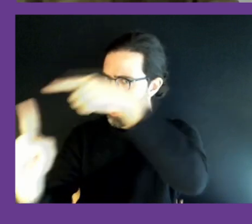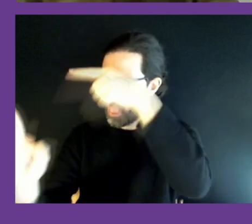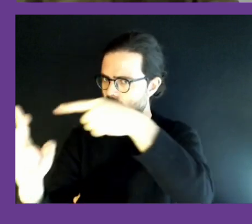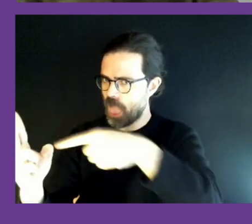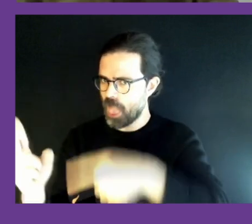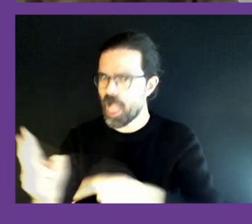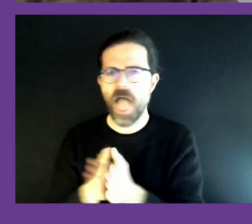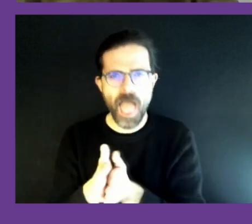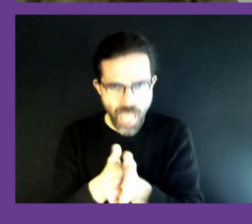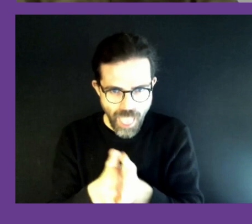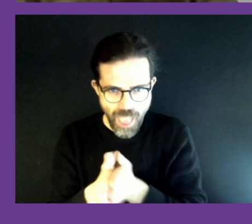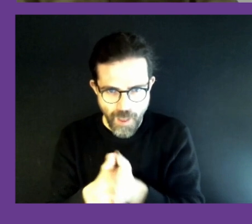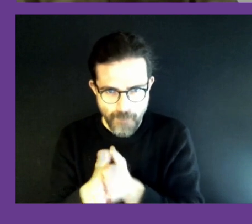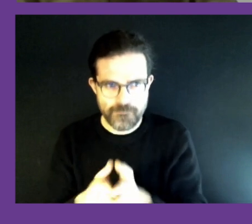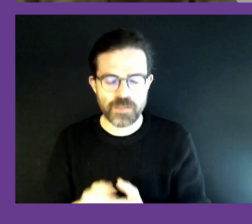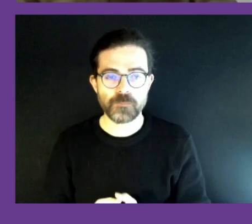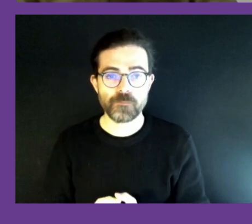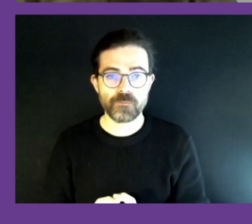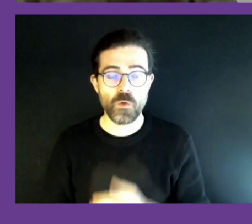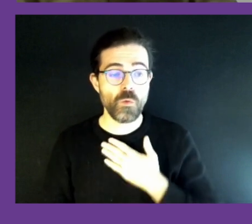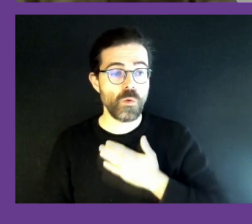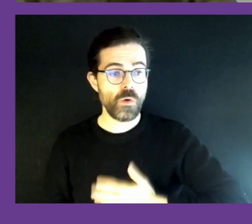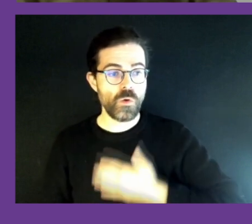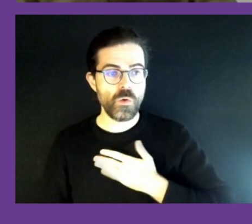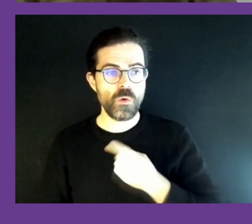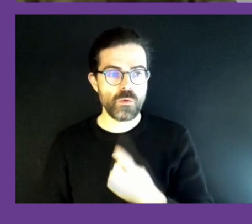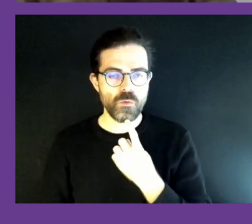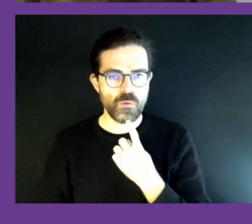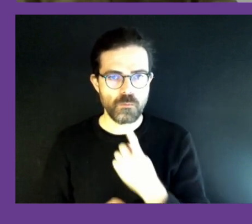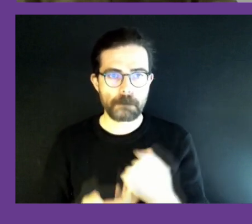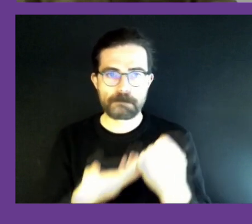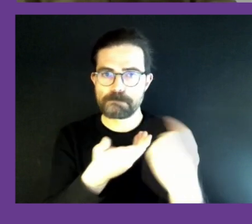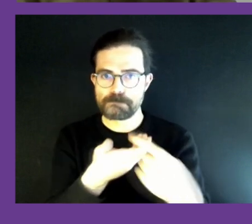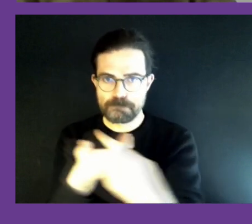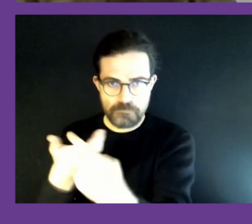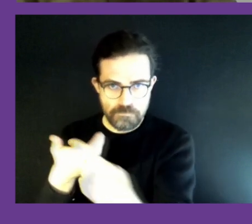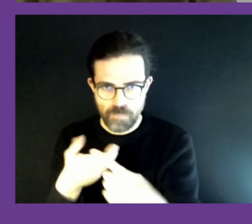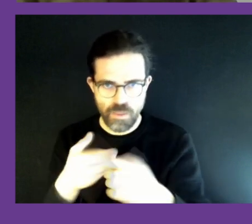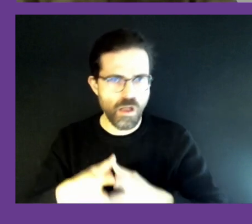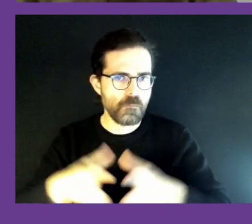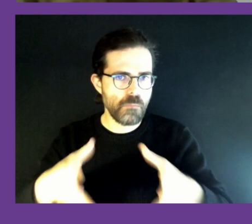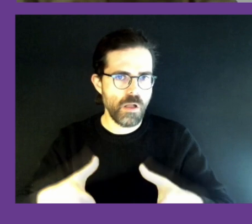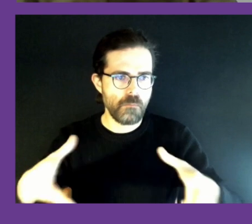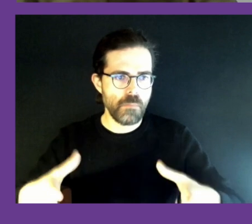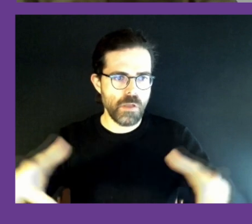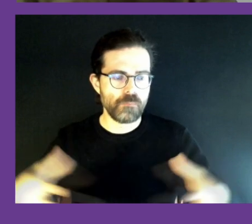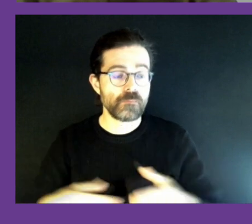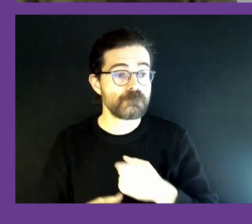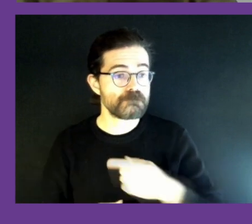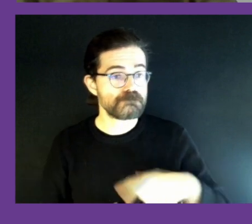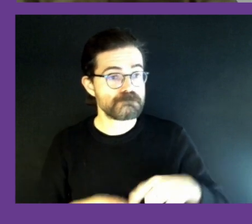we aim to reach a large number of members in our community of practice. We also aim to reach a